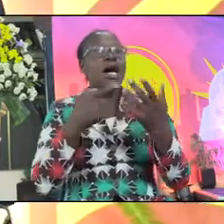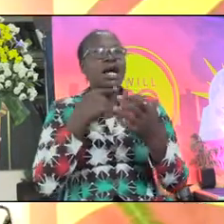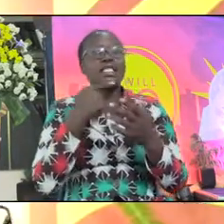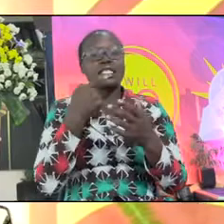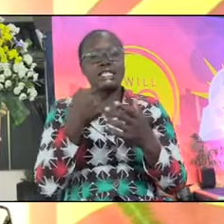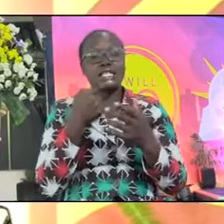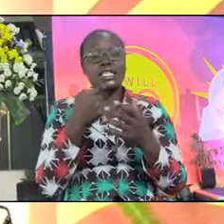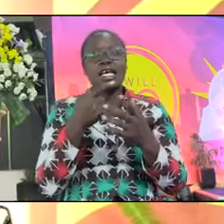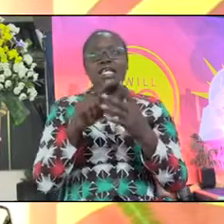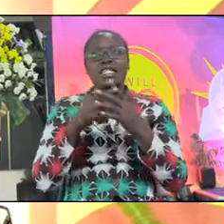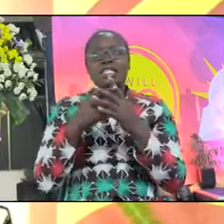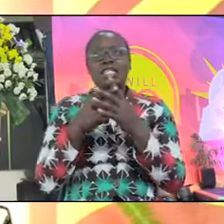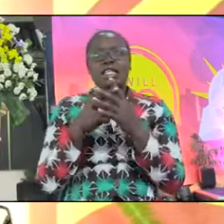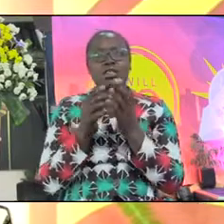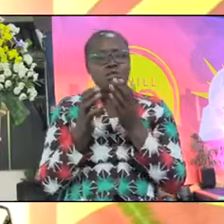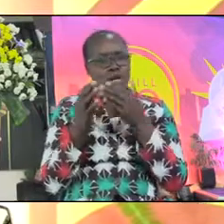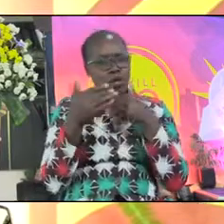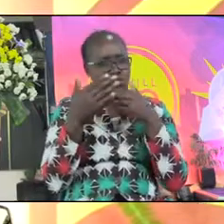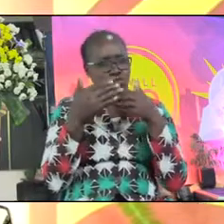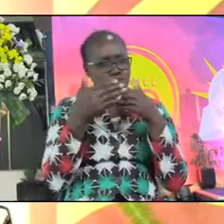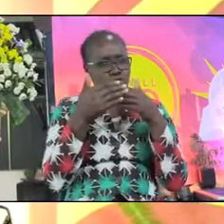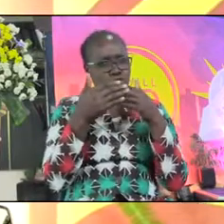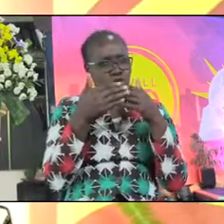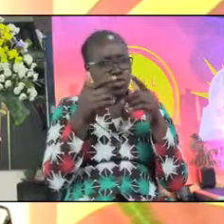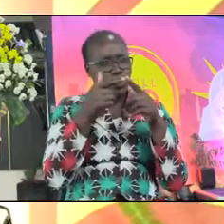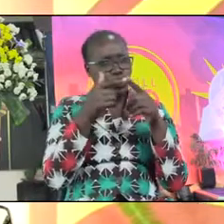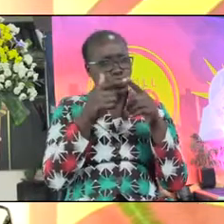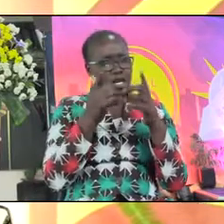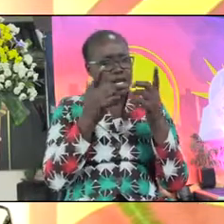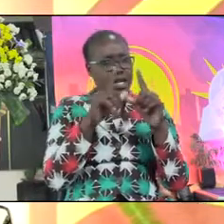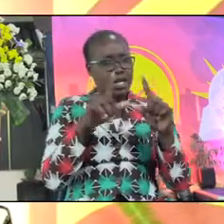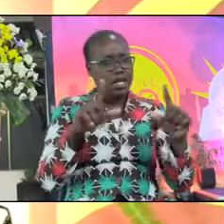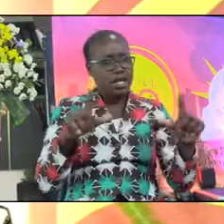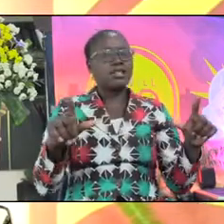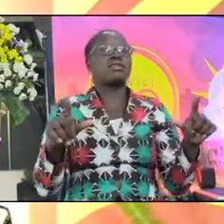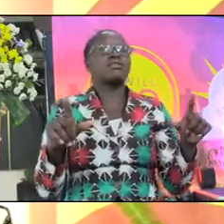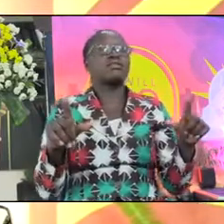says they began to get closer to the land.